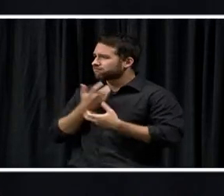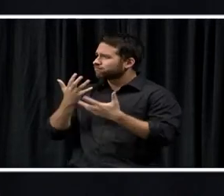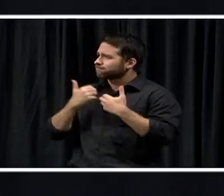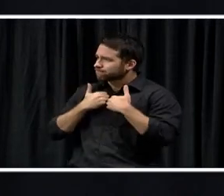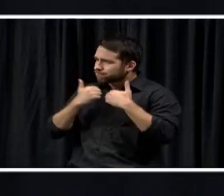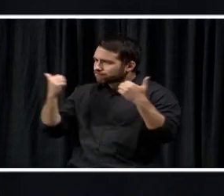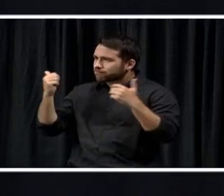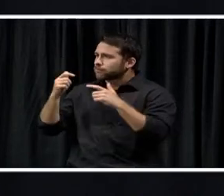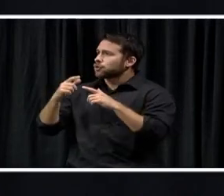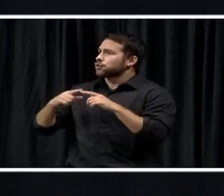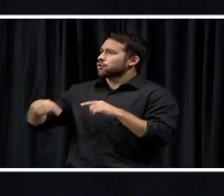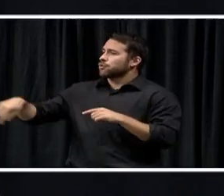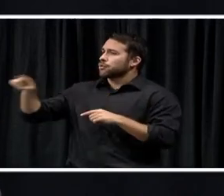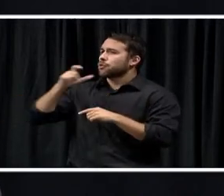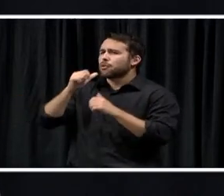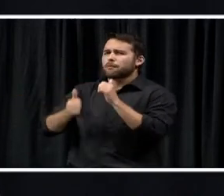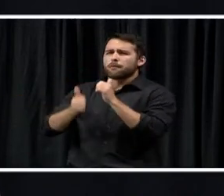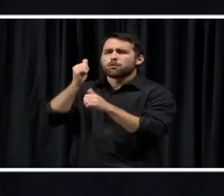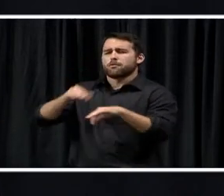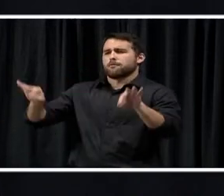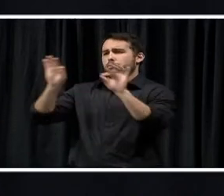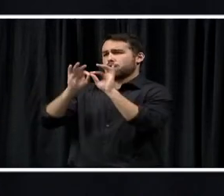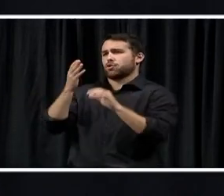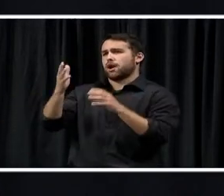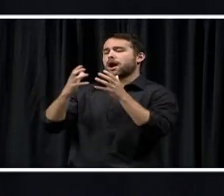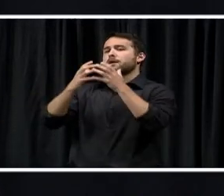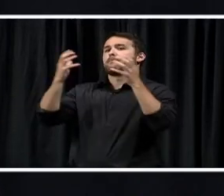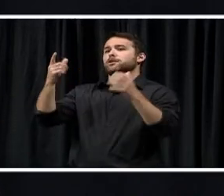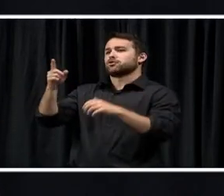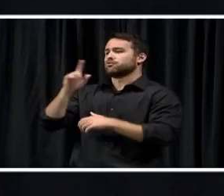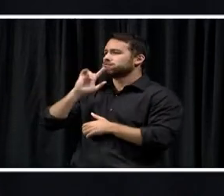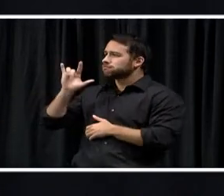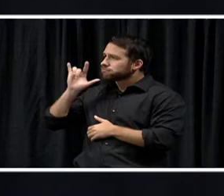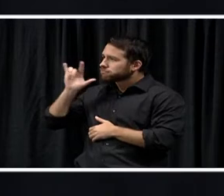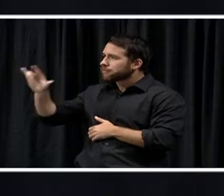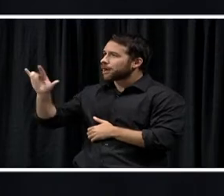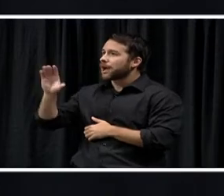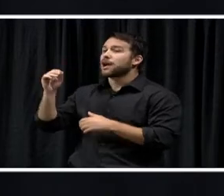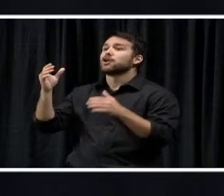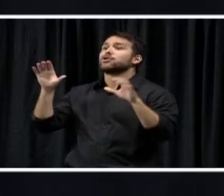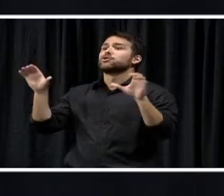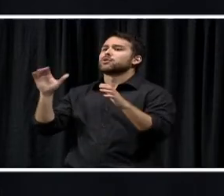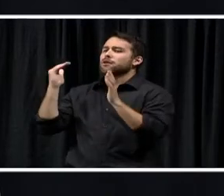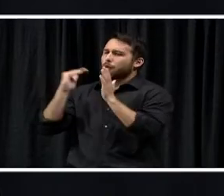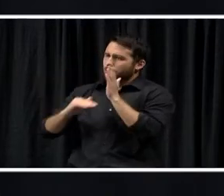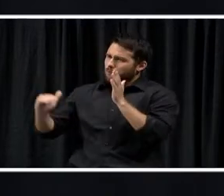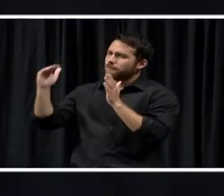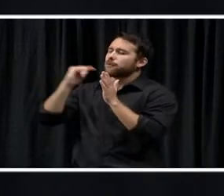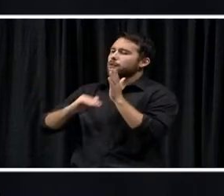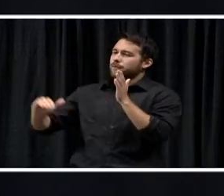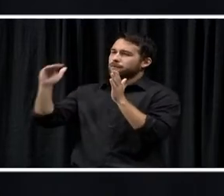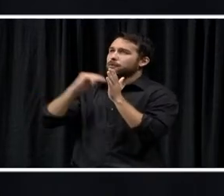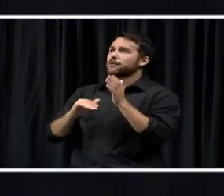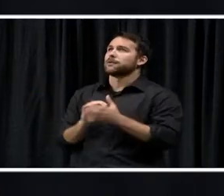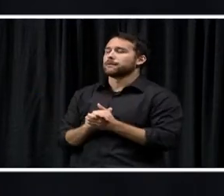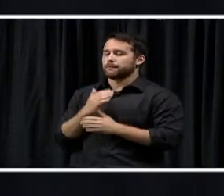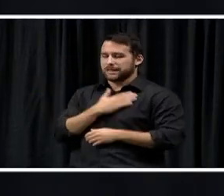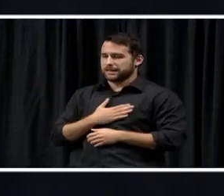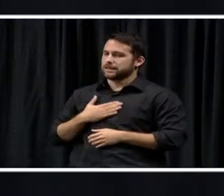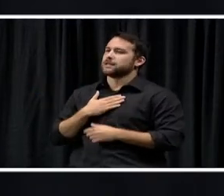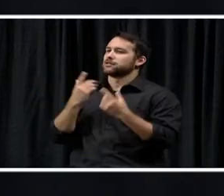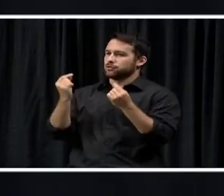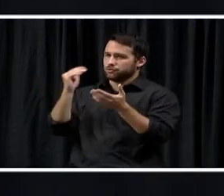who are most important to you just how much you love them, and do it frequently. Please do it frequently.